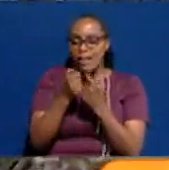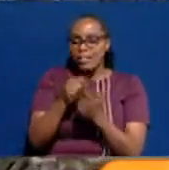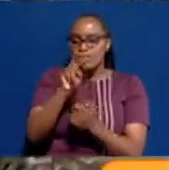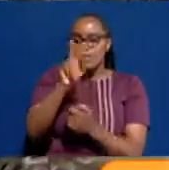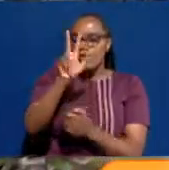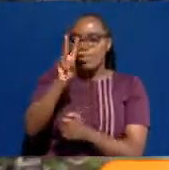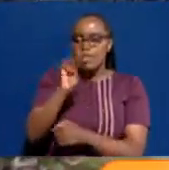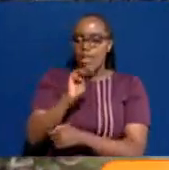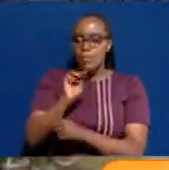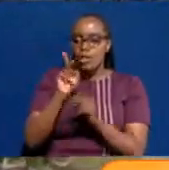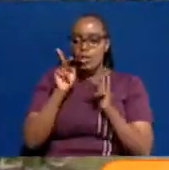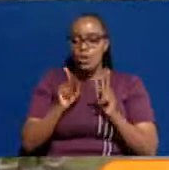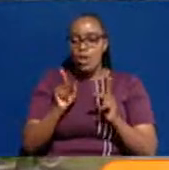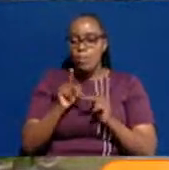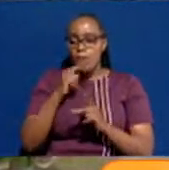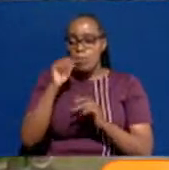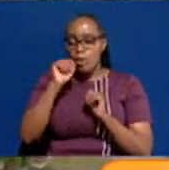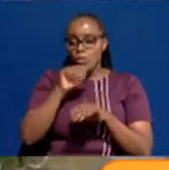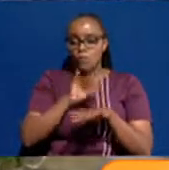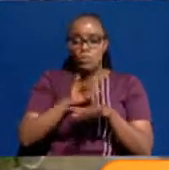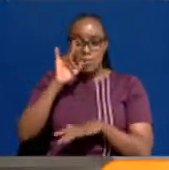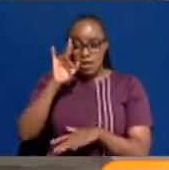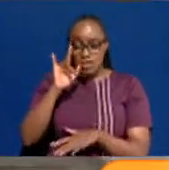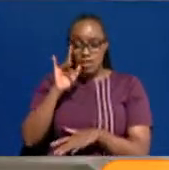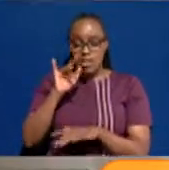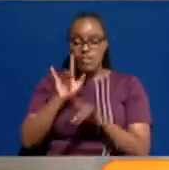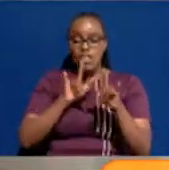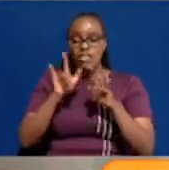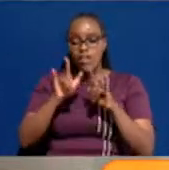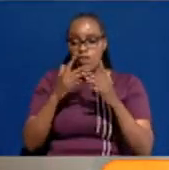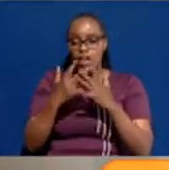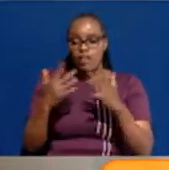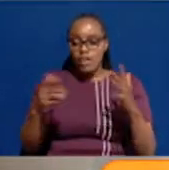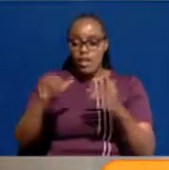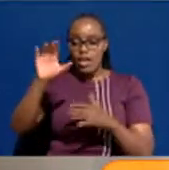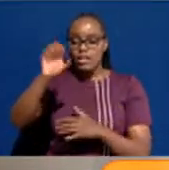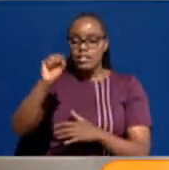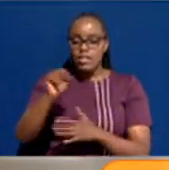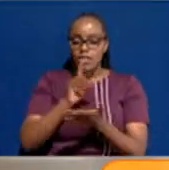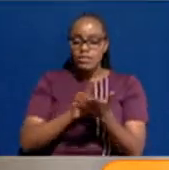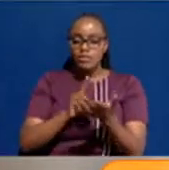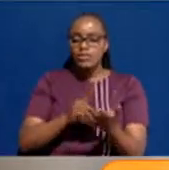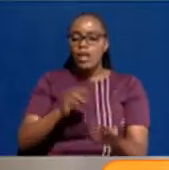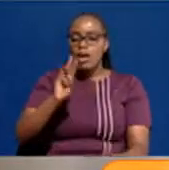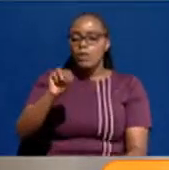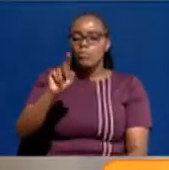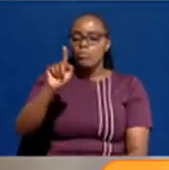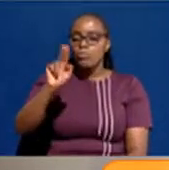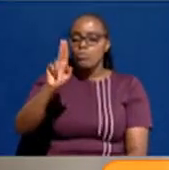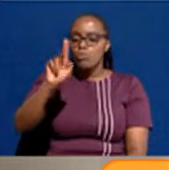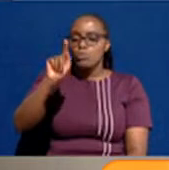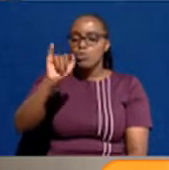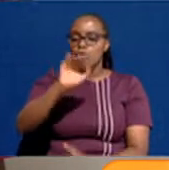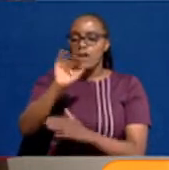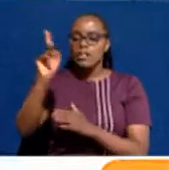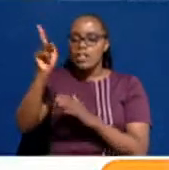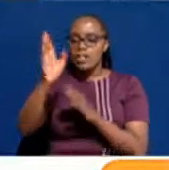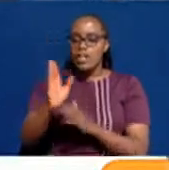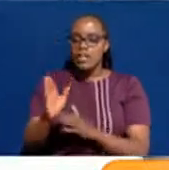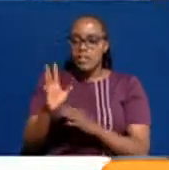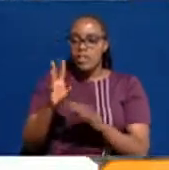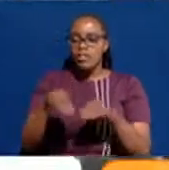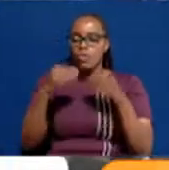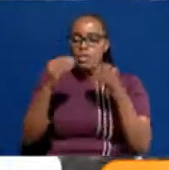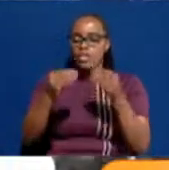23 million people could be affected, Foreign Affairs Cabinet Secretary Dr. Alfred Mutua has urged Kenyans to